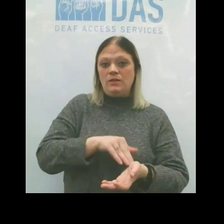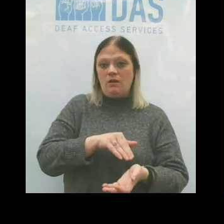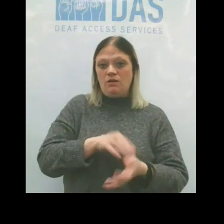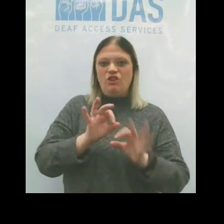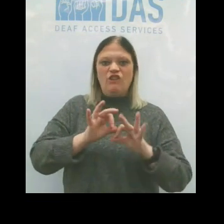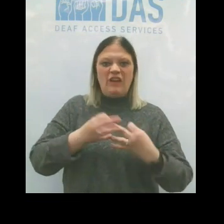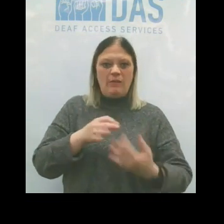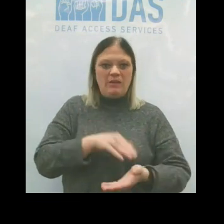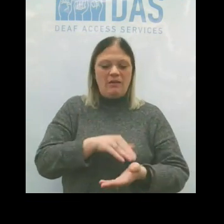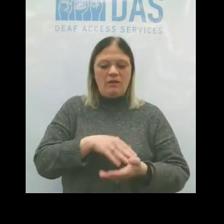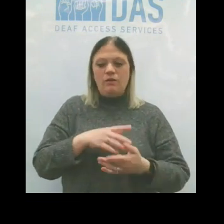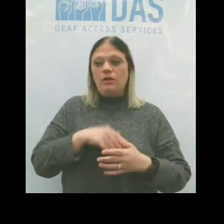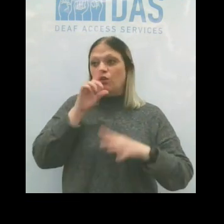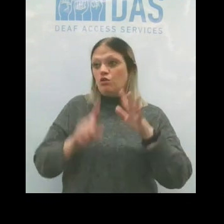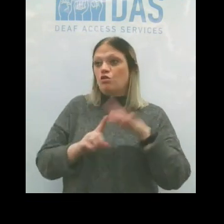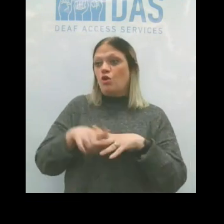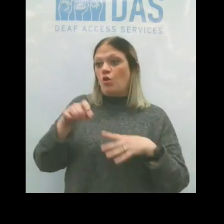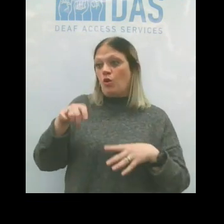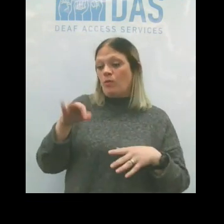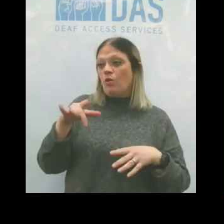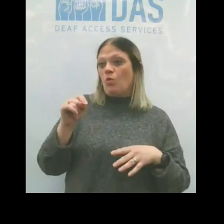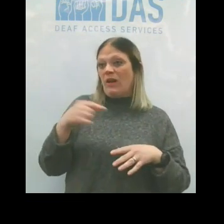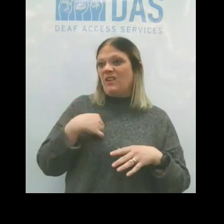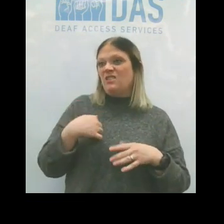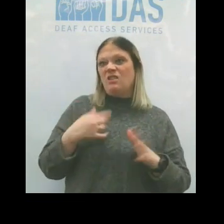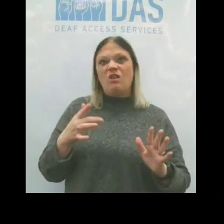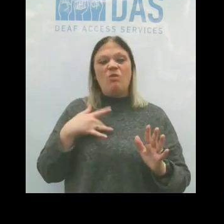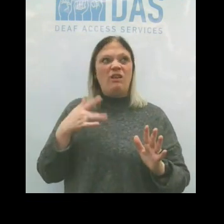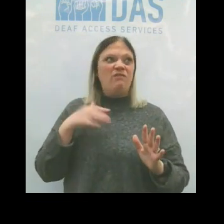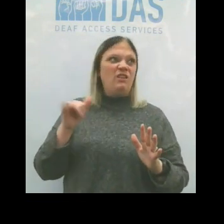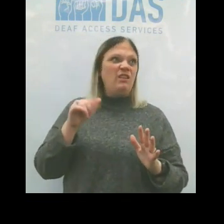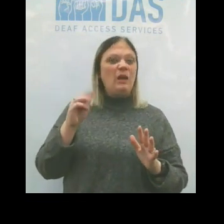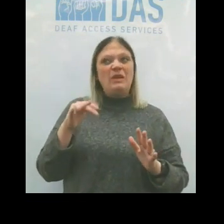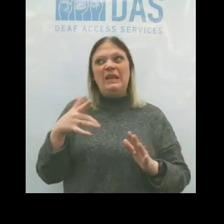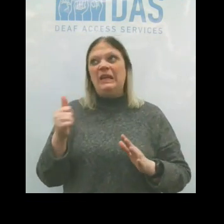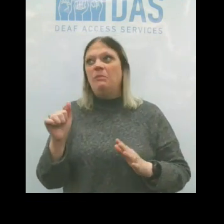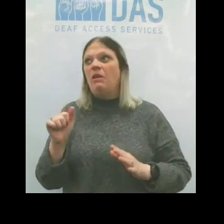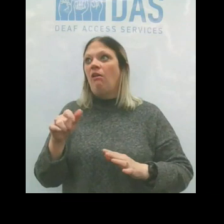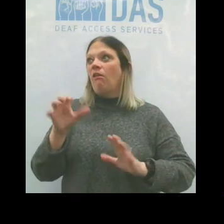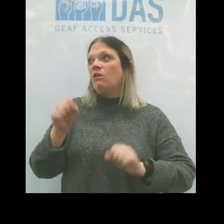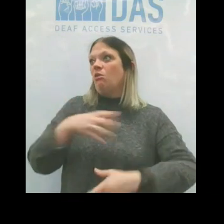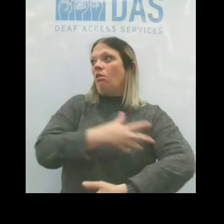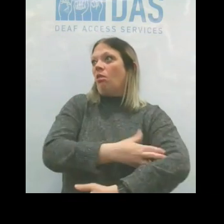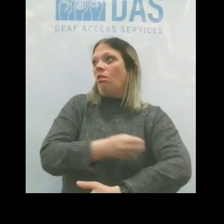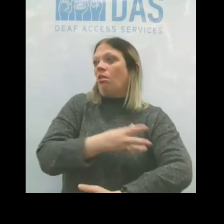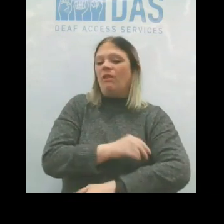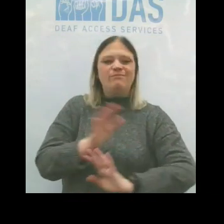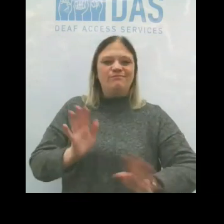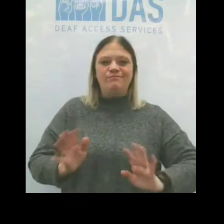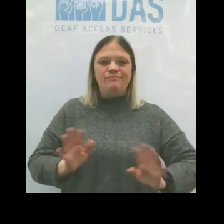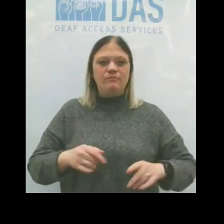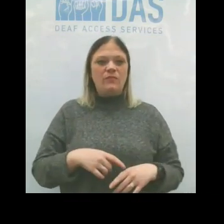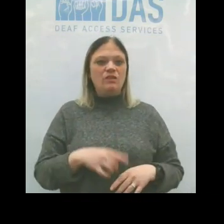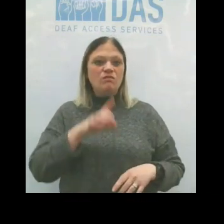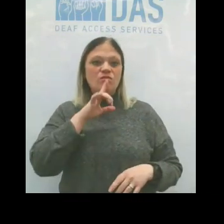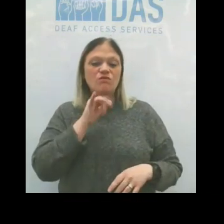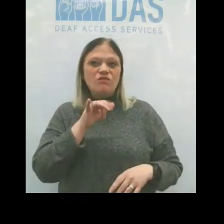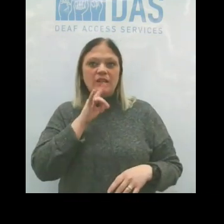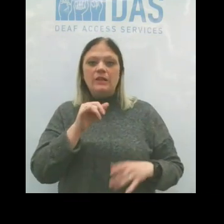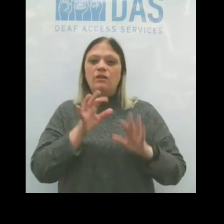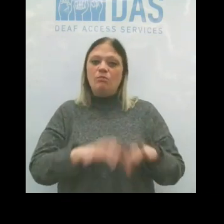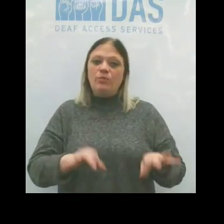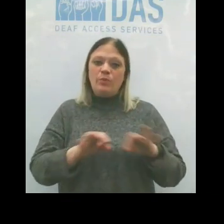for Quest and say, oh, I feel anemic, draw my blood so I can tell my blood count. So it's really the same thing. It's really important to get your primary care